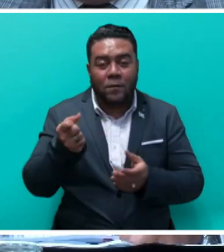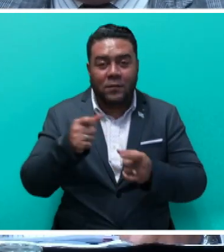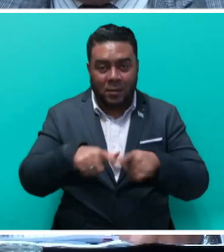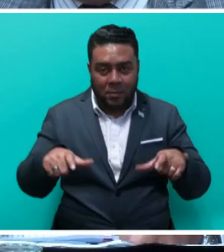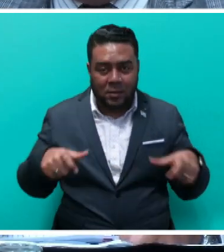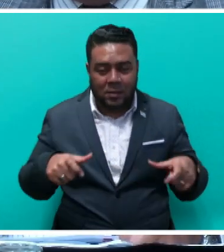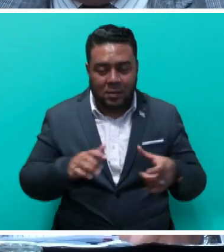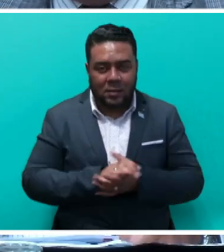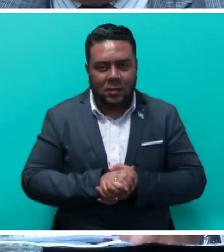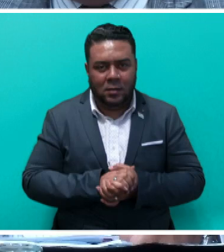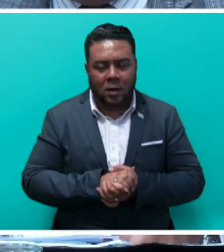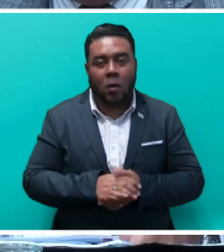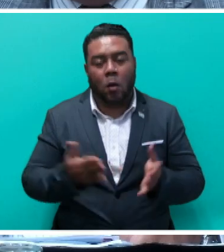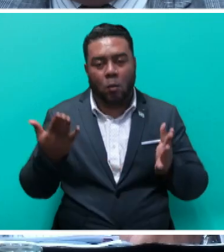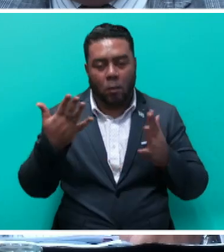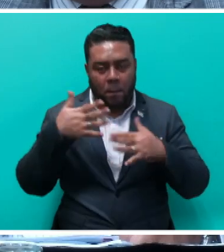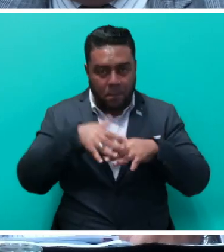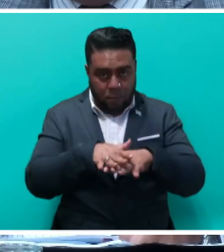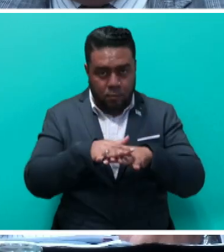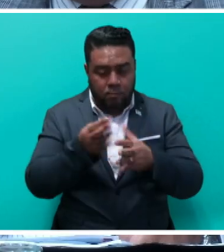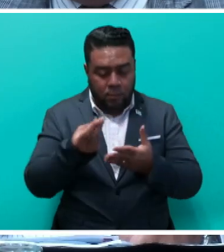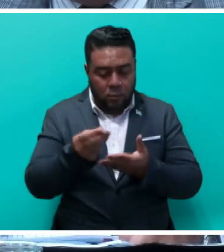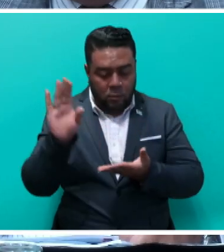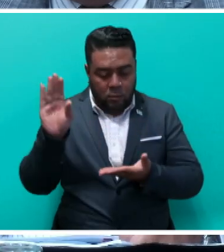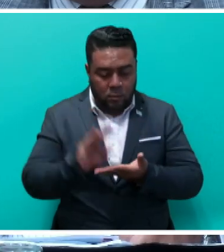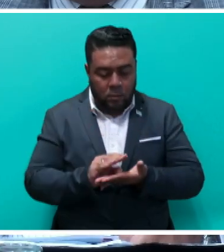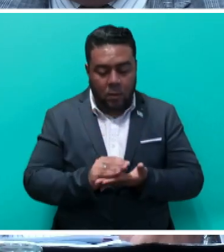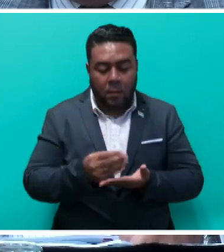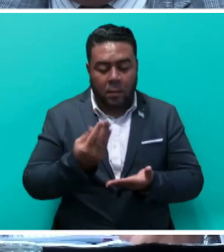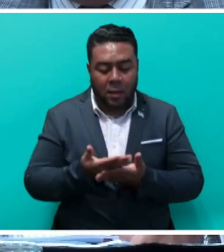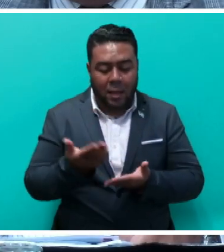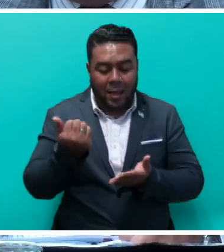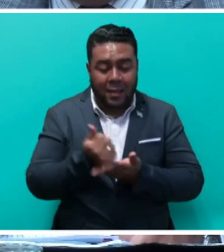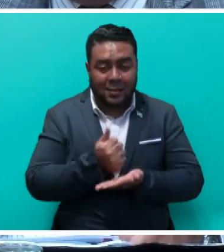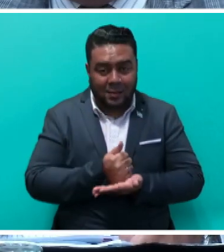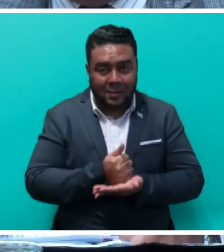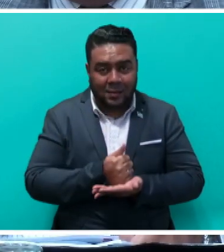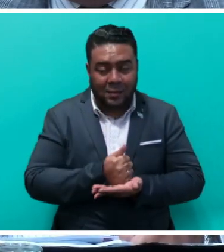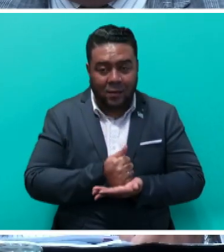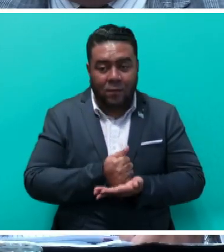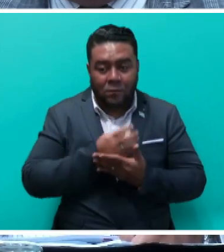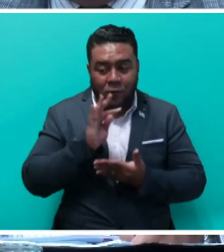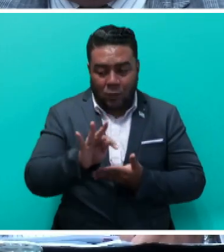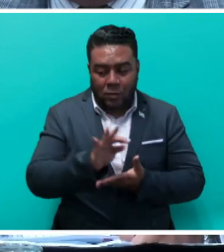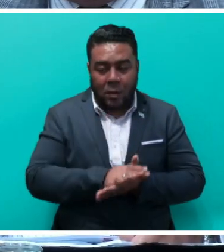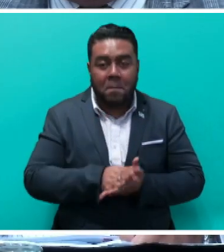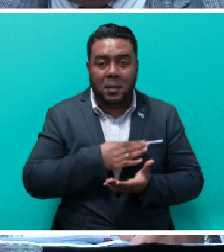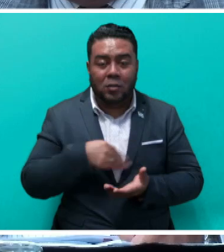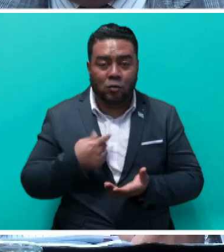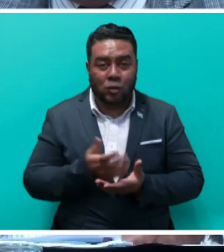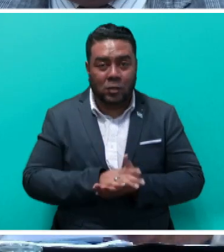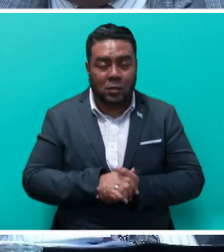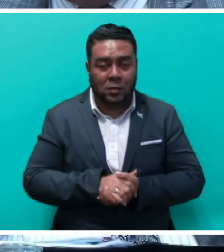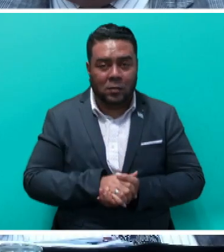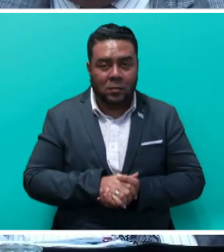authorize redeployment amounts appropriate by the appropriated Act in force for administration by the Ministry to the heads of